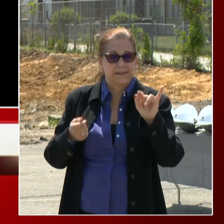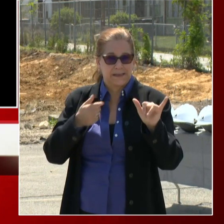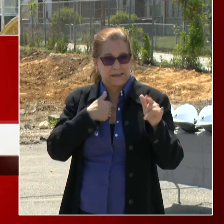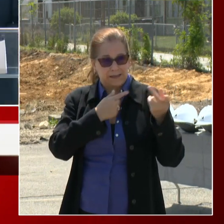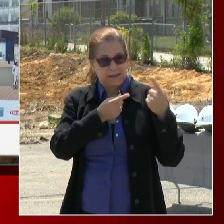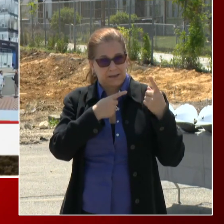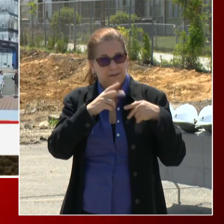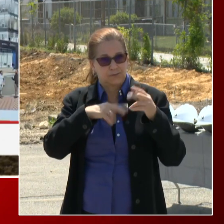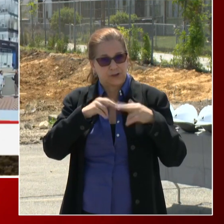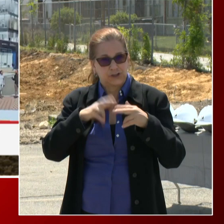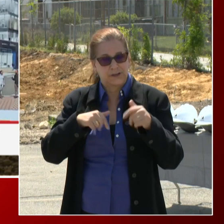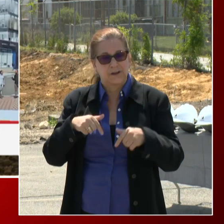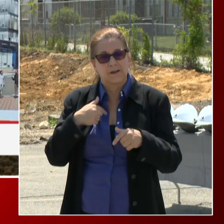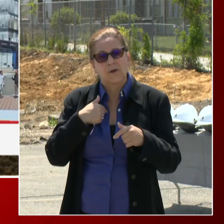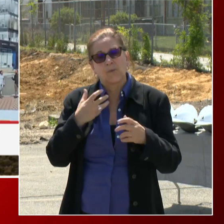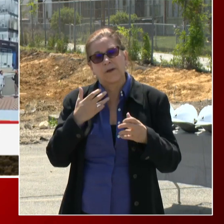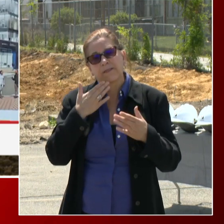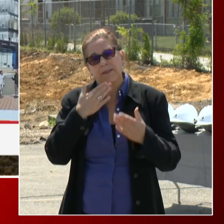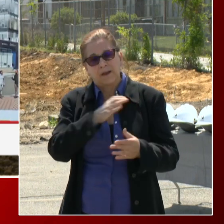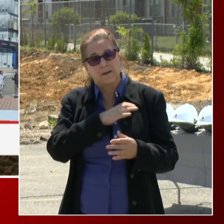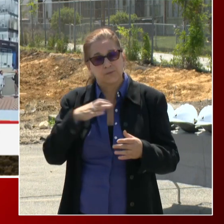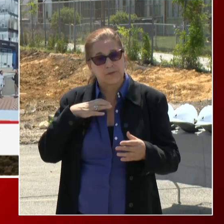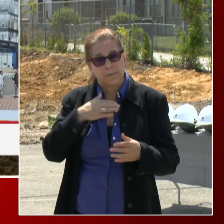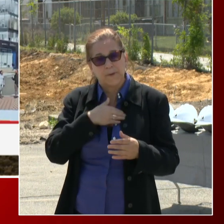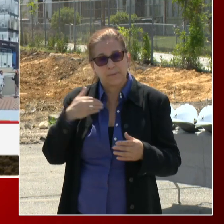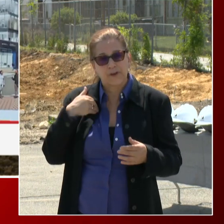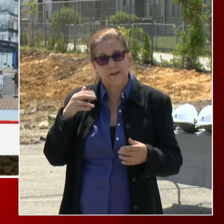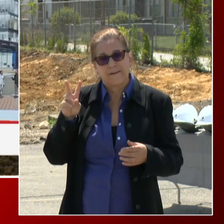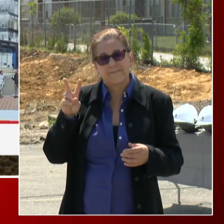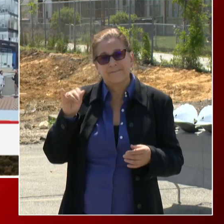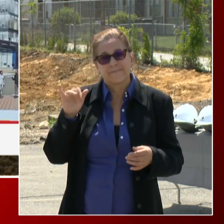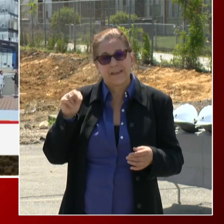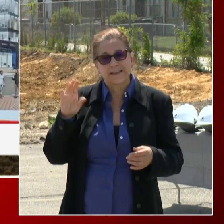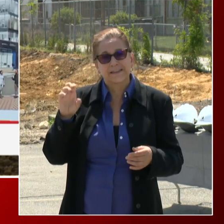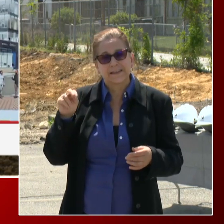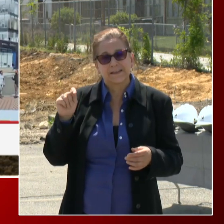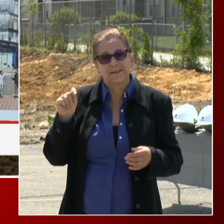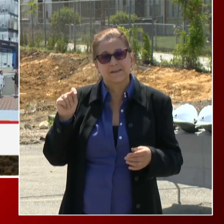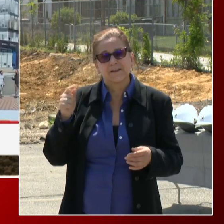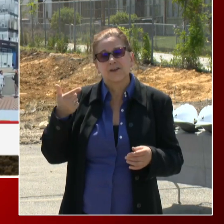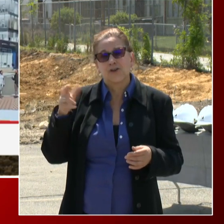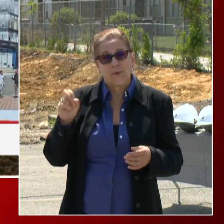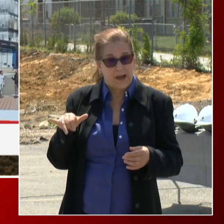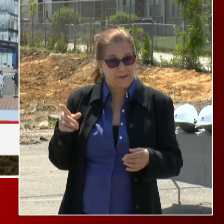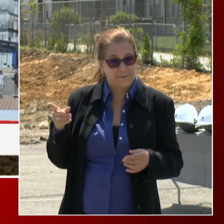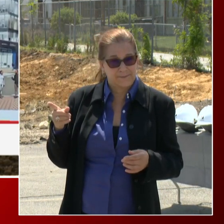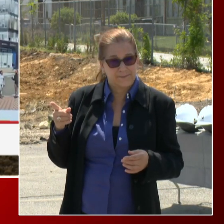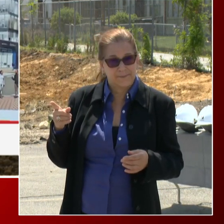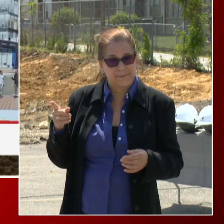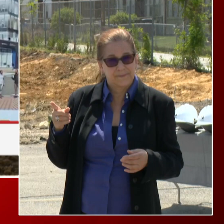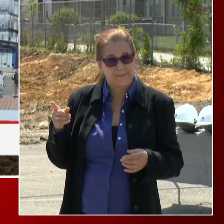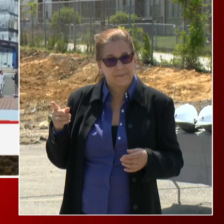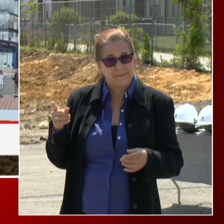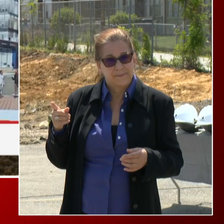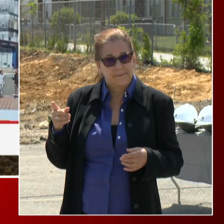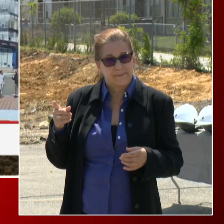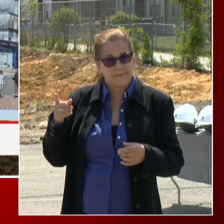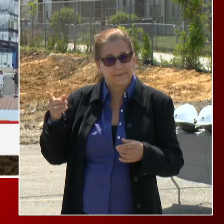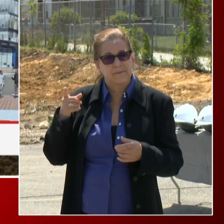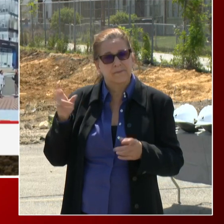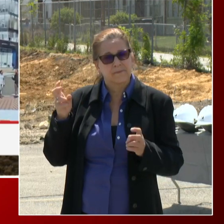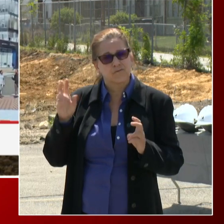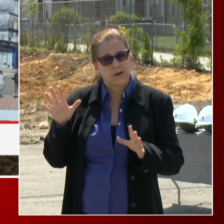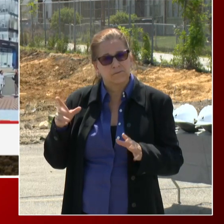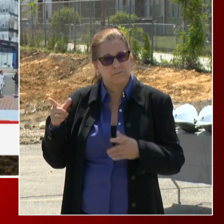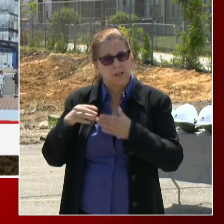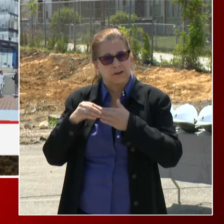Councilmember Vincent Gray for supporting our move towards 7. We're looking forward to being good neighbors. Special